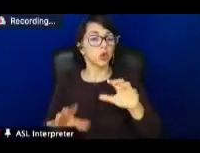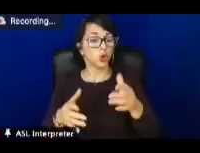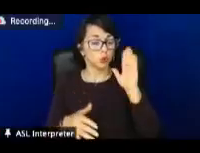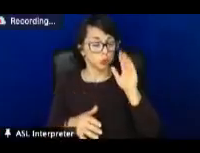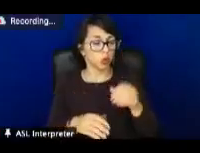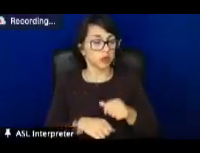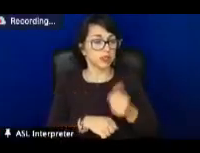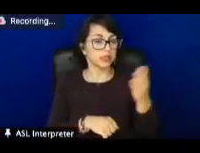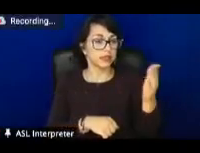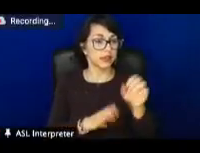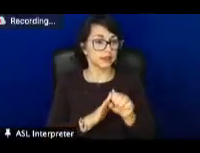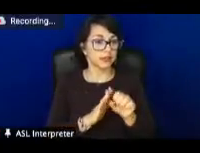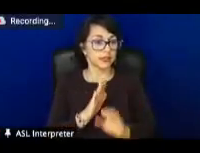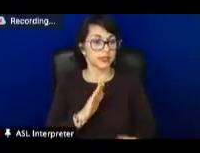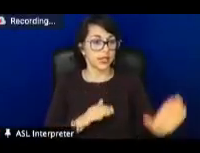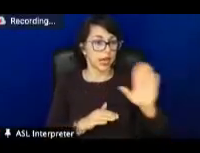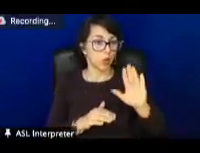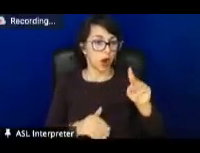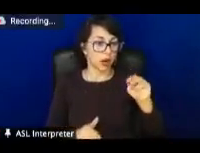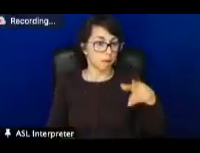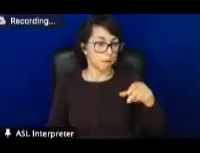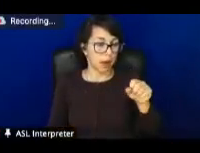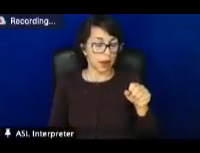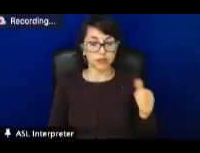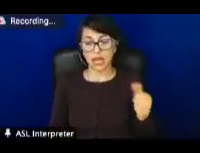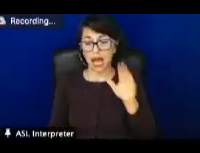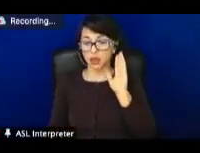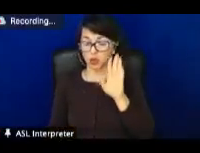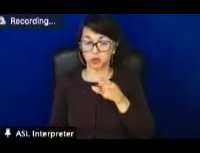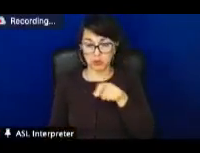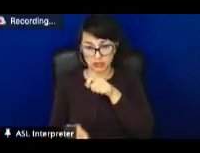just going to do for their region. So you may want to